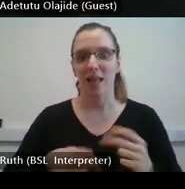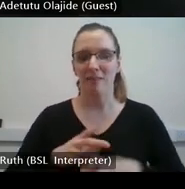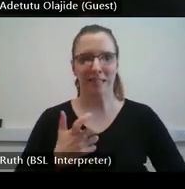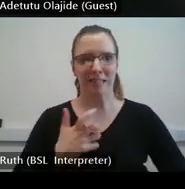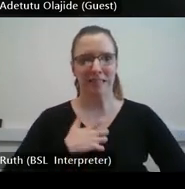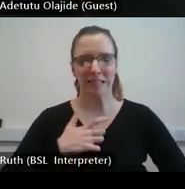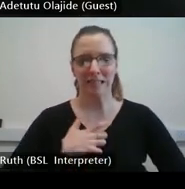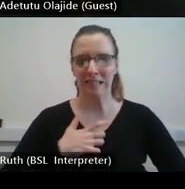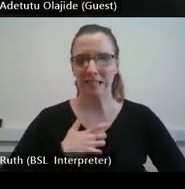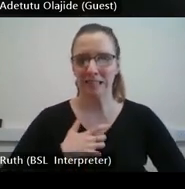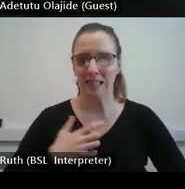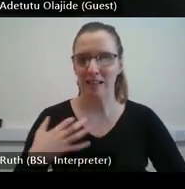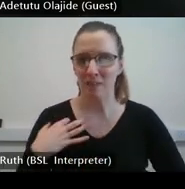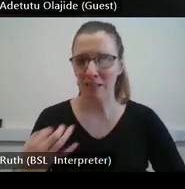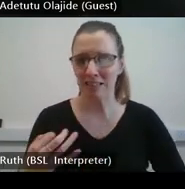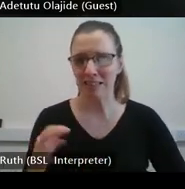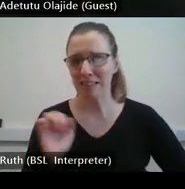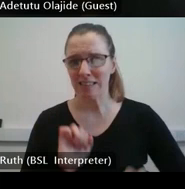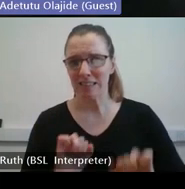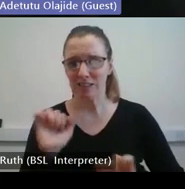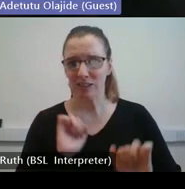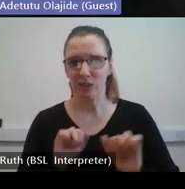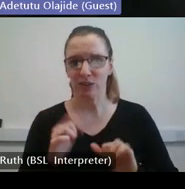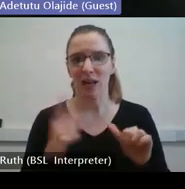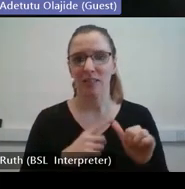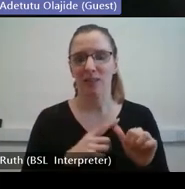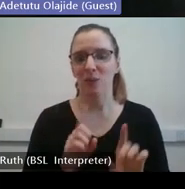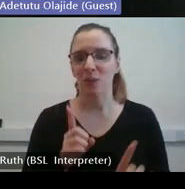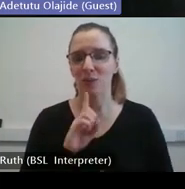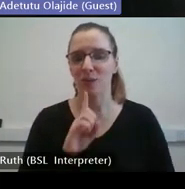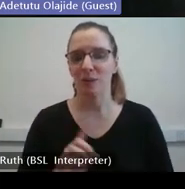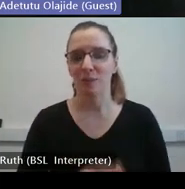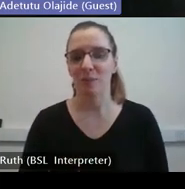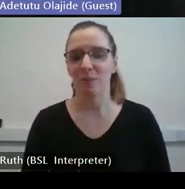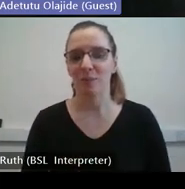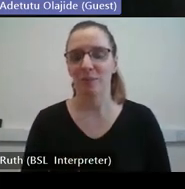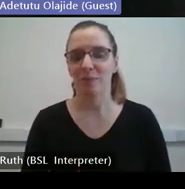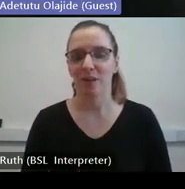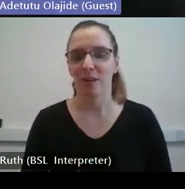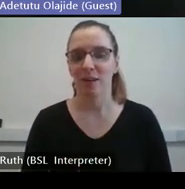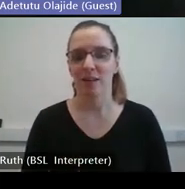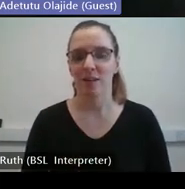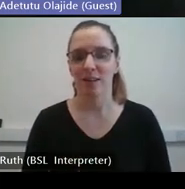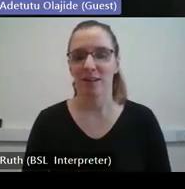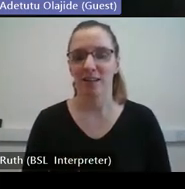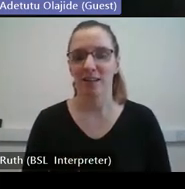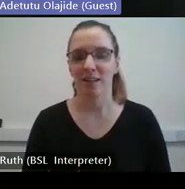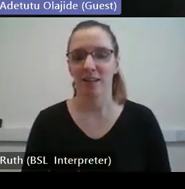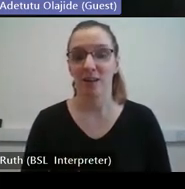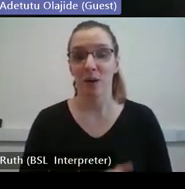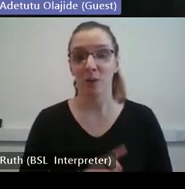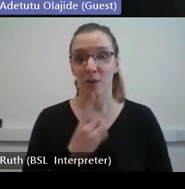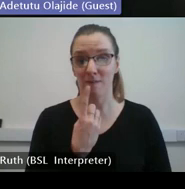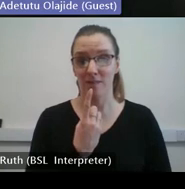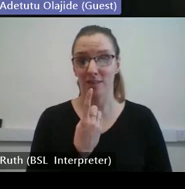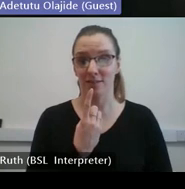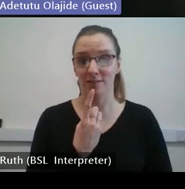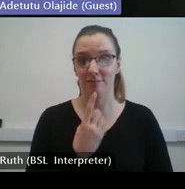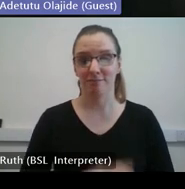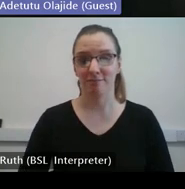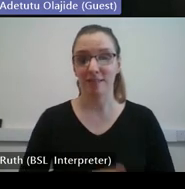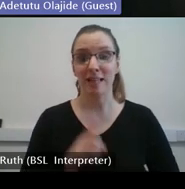about it or a little apprehensive about it? Okay, yeah, I got the question. What I'll say, the first thing I would